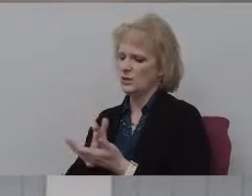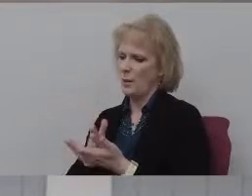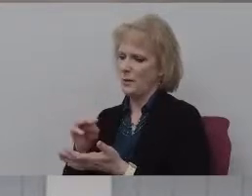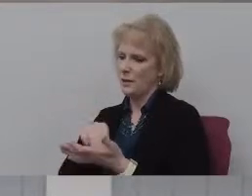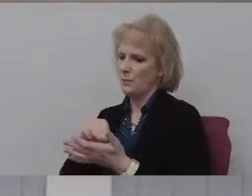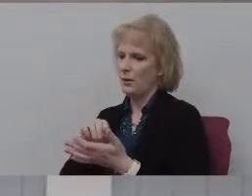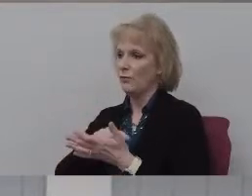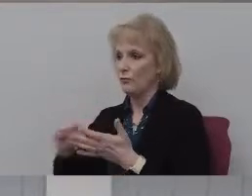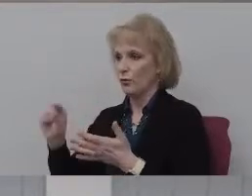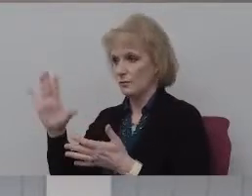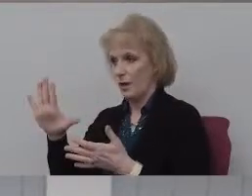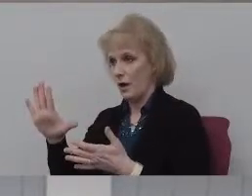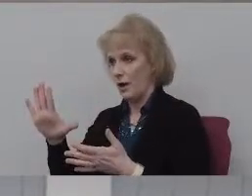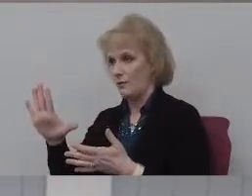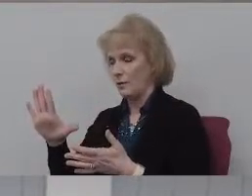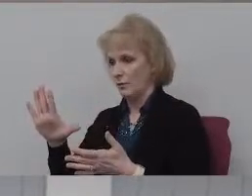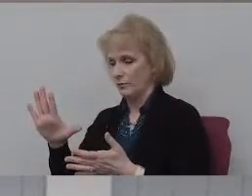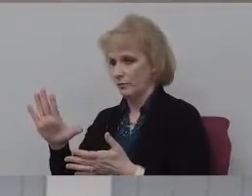5.